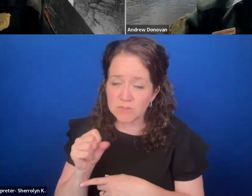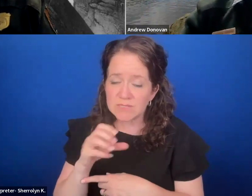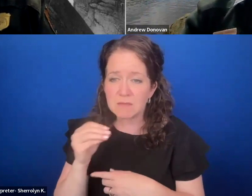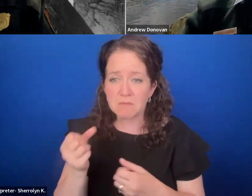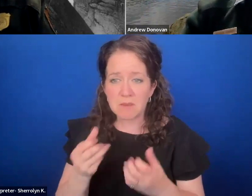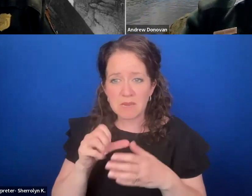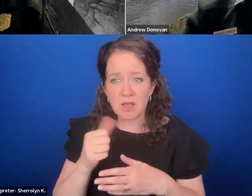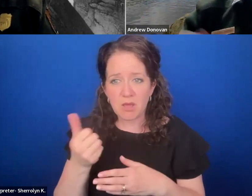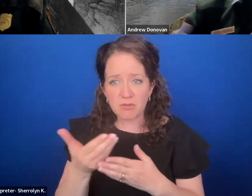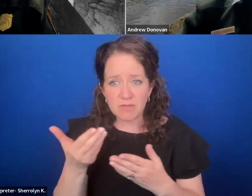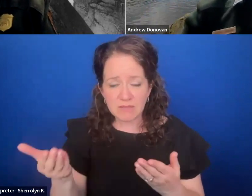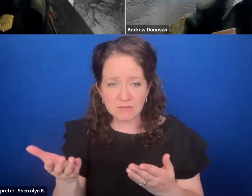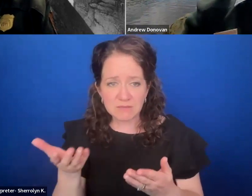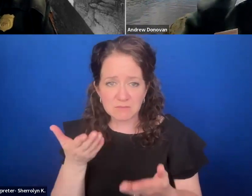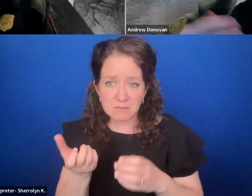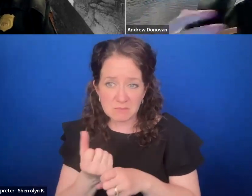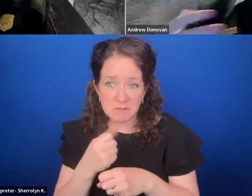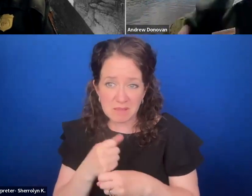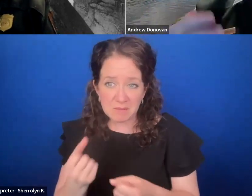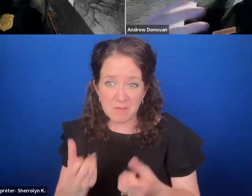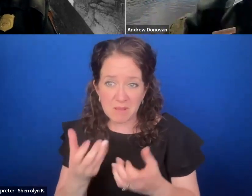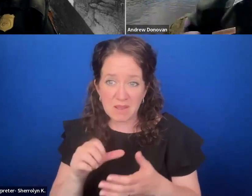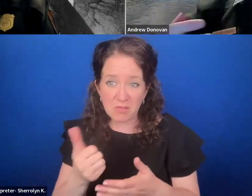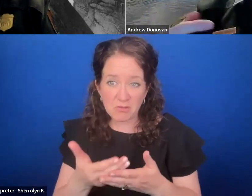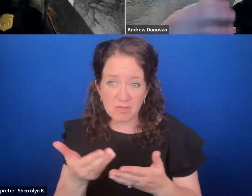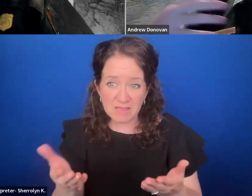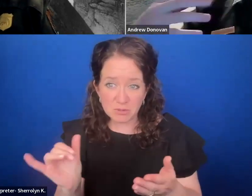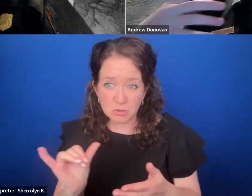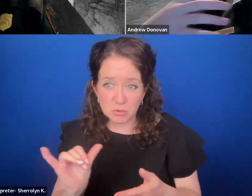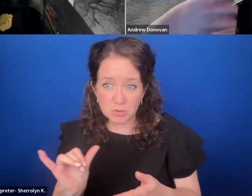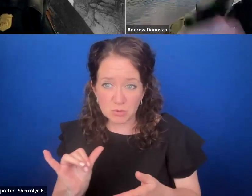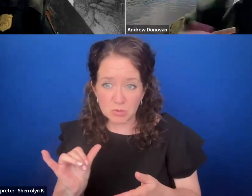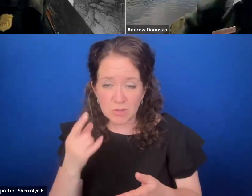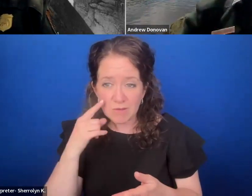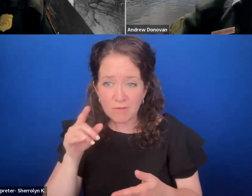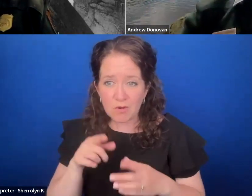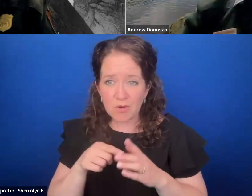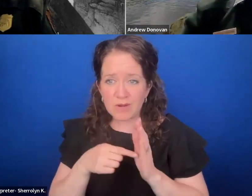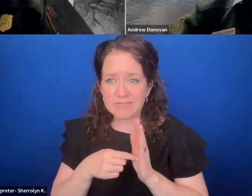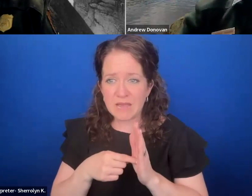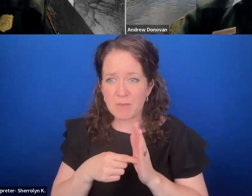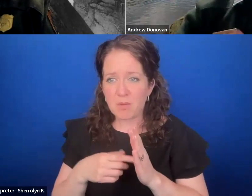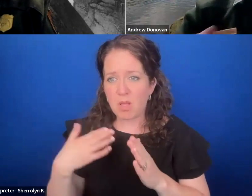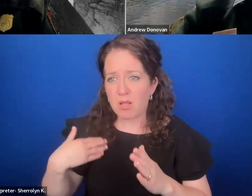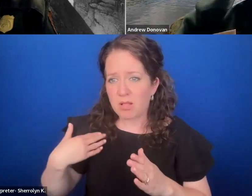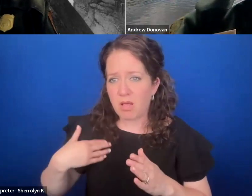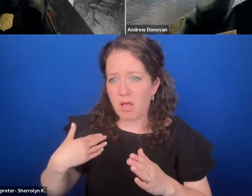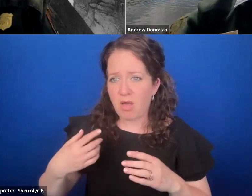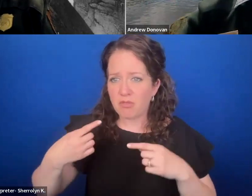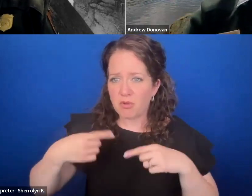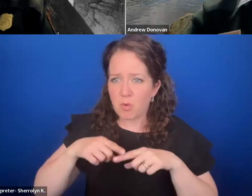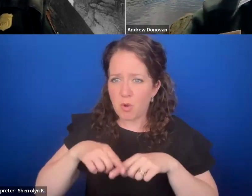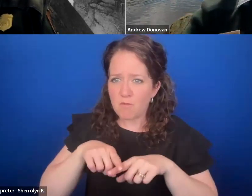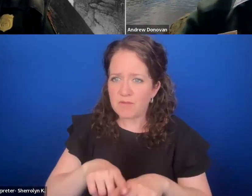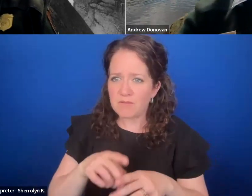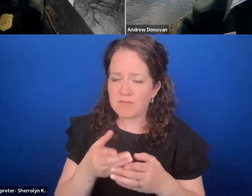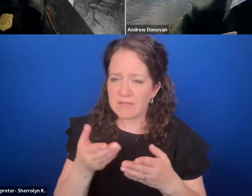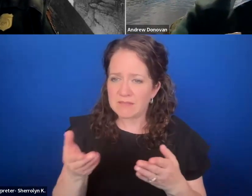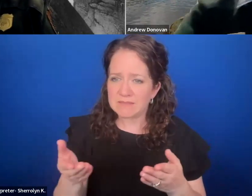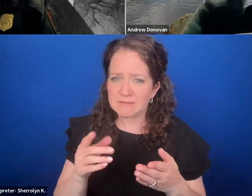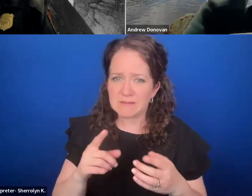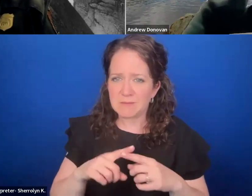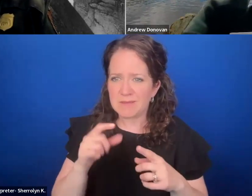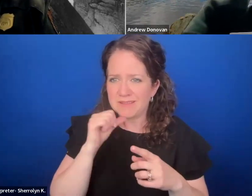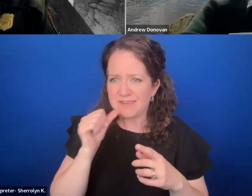would have been creation of many other things, wovens and textiles and things like that, that have not survived in, you know, in the New England